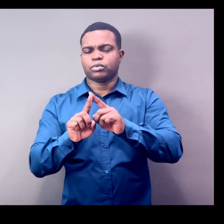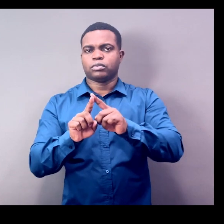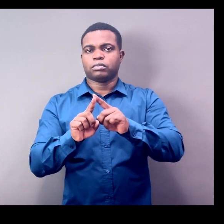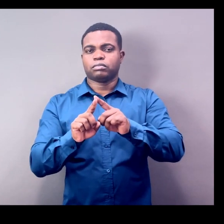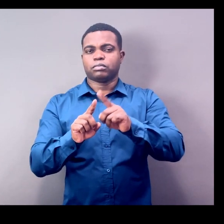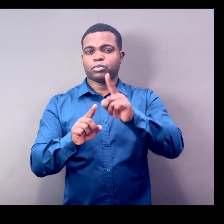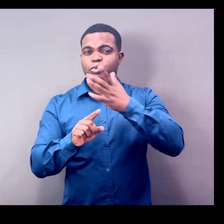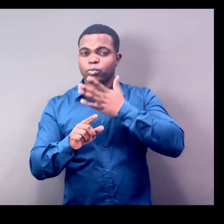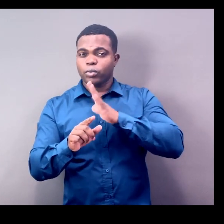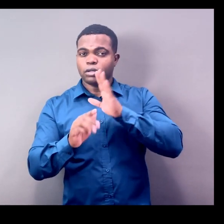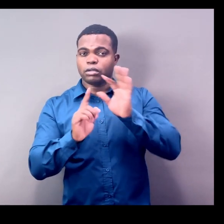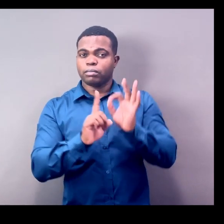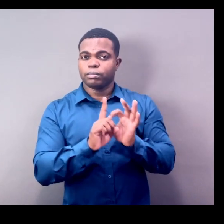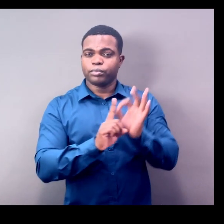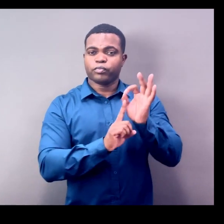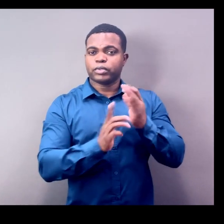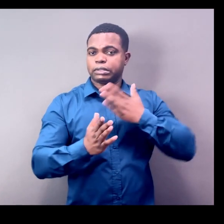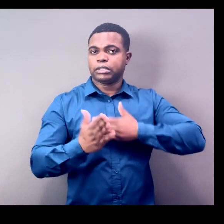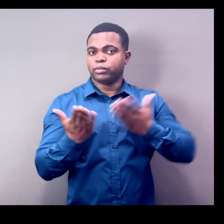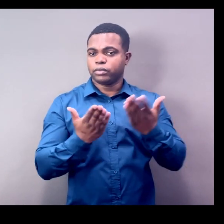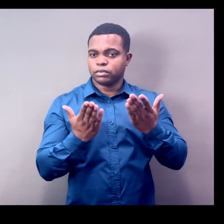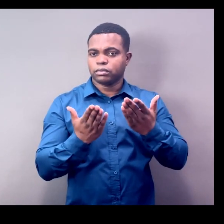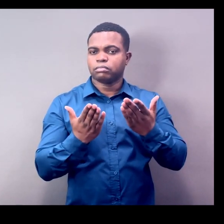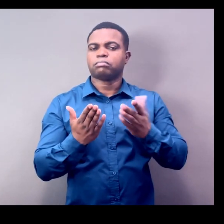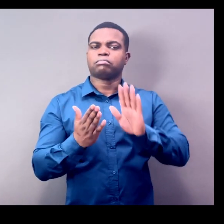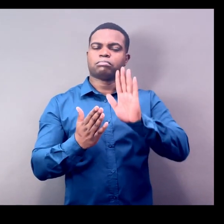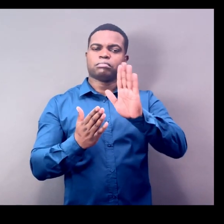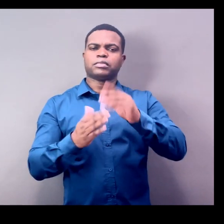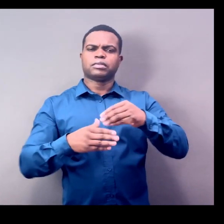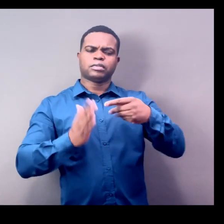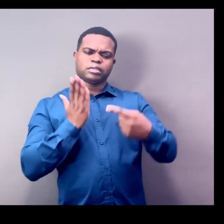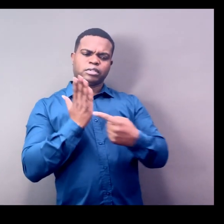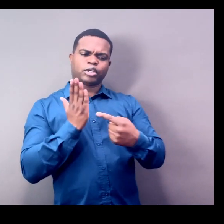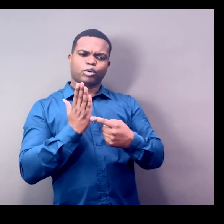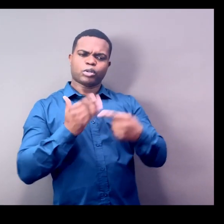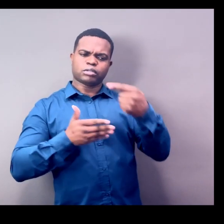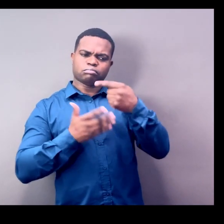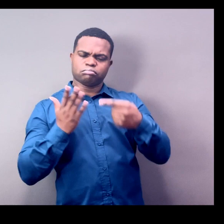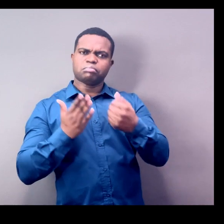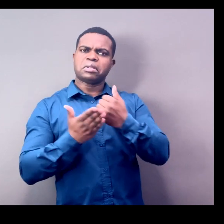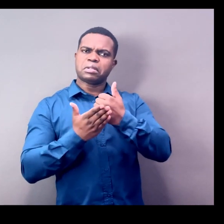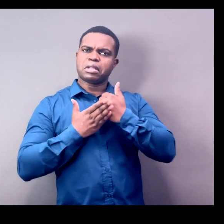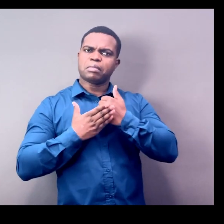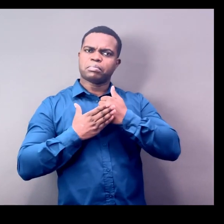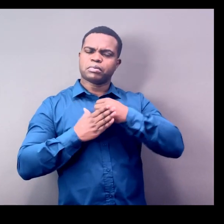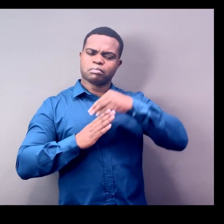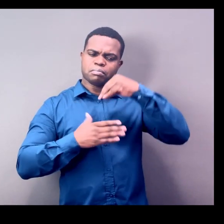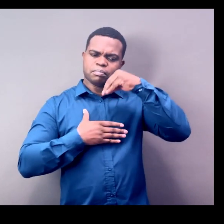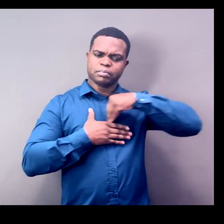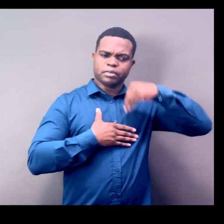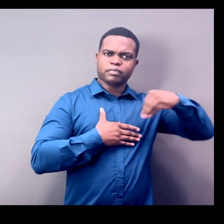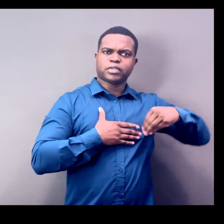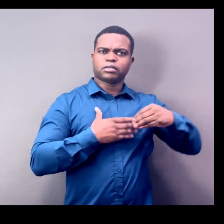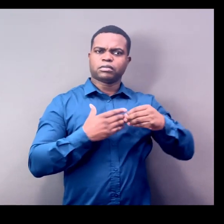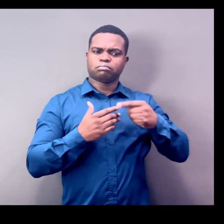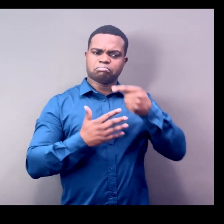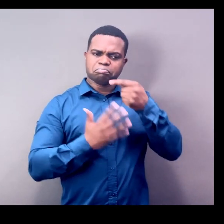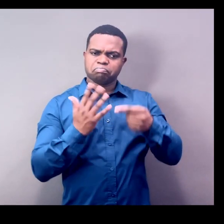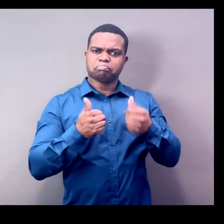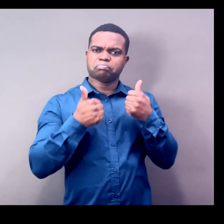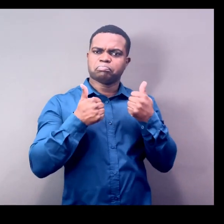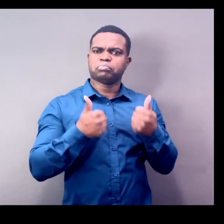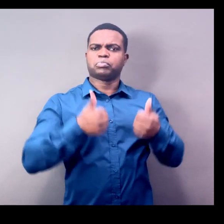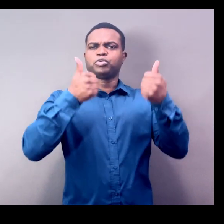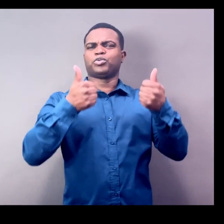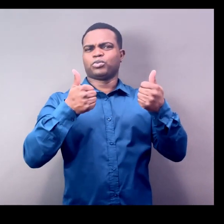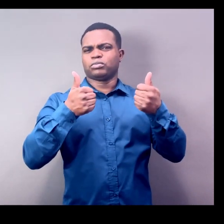you need to, so we are going through the benefits of technology in engagement. So these are the